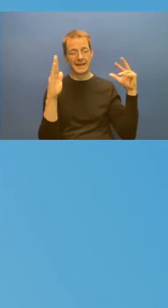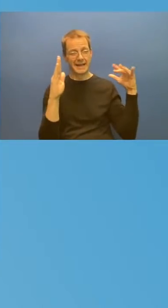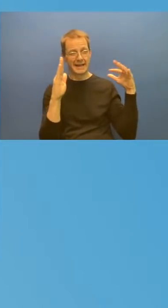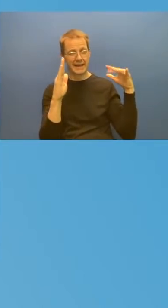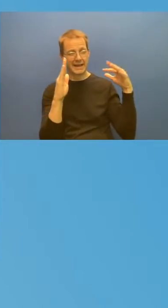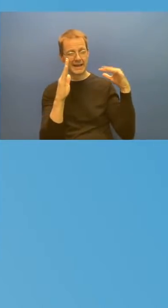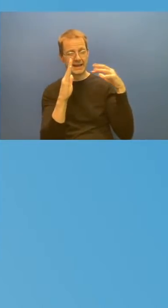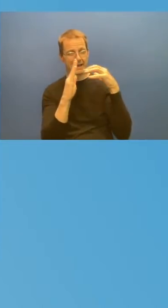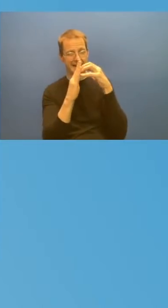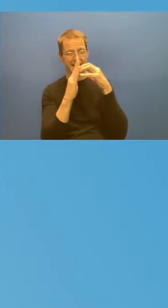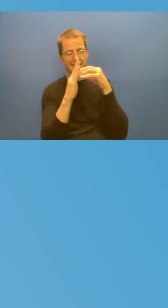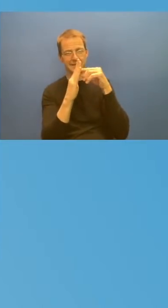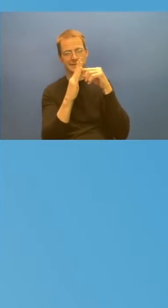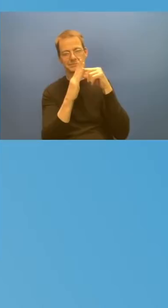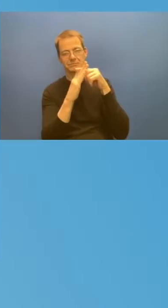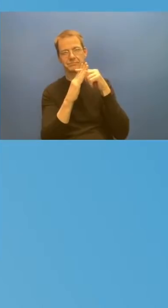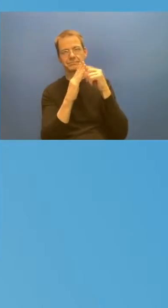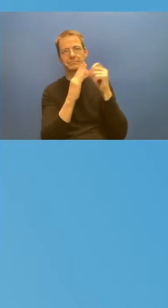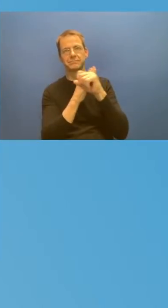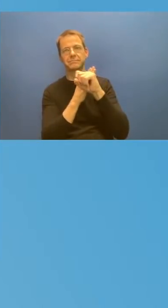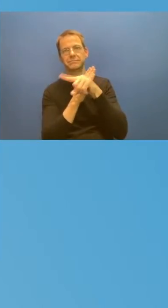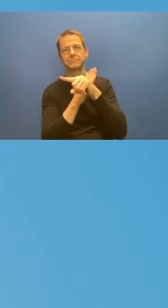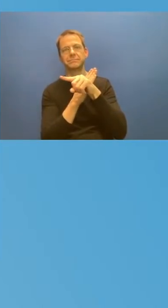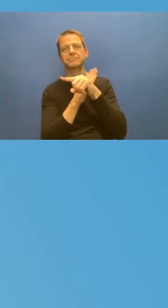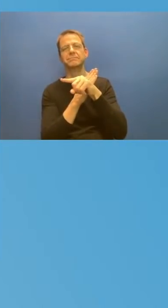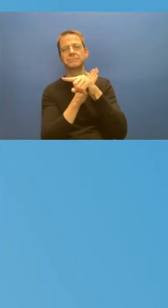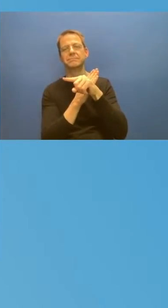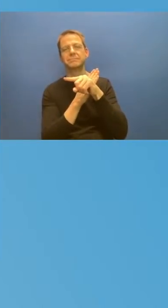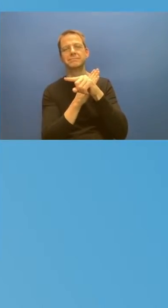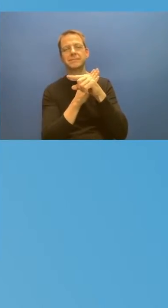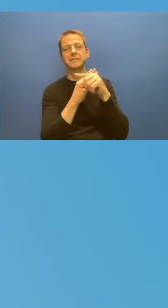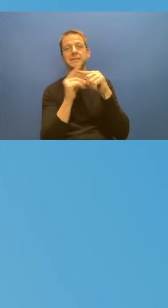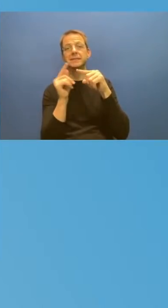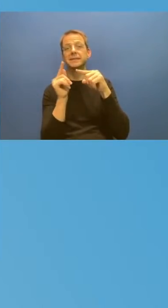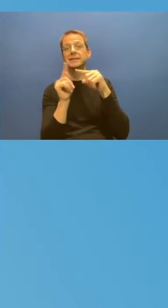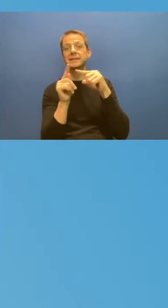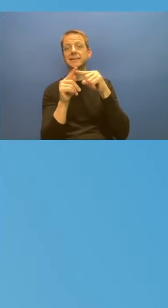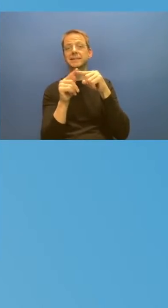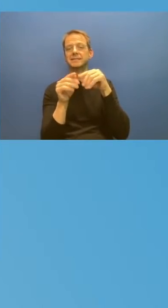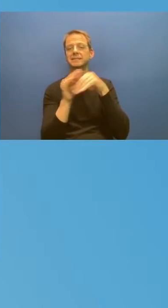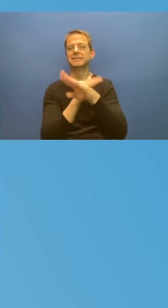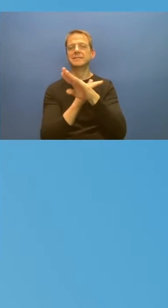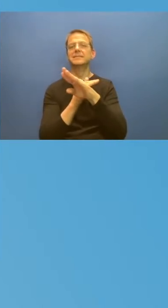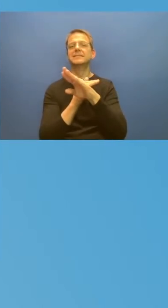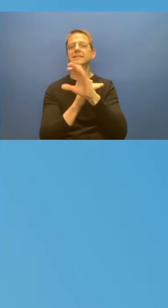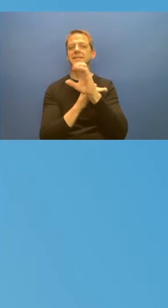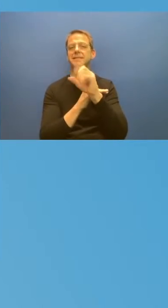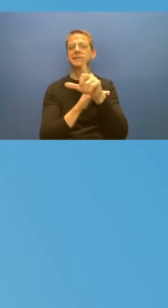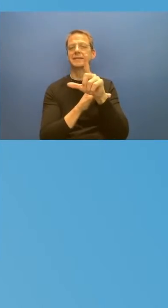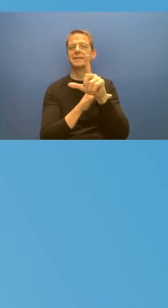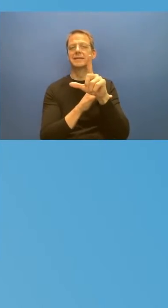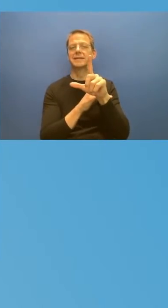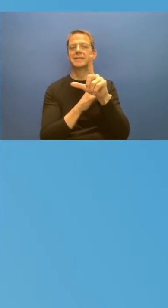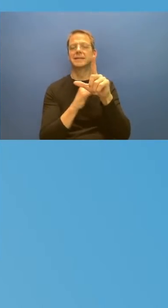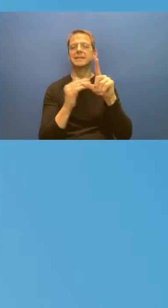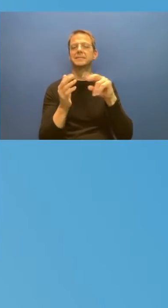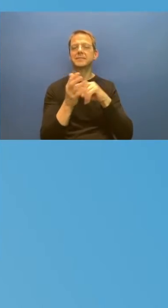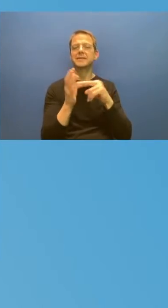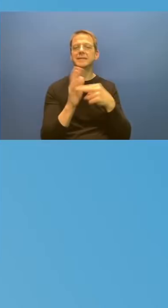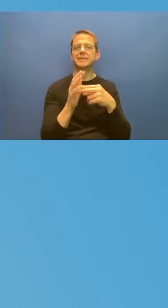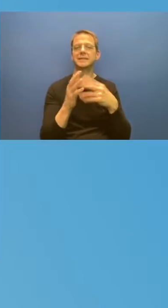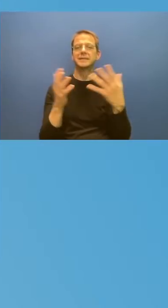so somehow it has to have that right makeup to actually get in. And once it's inside, then during